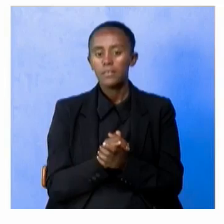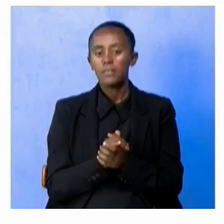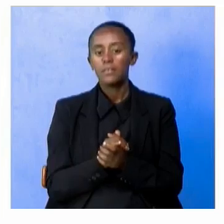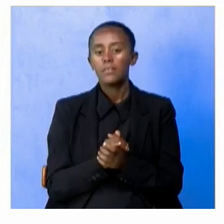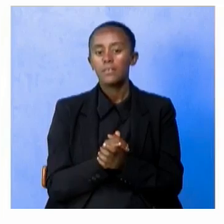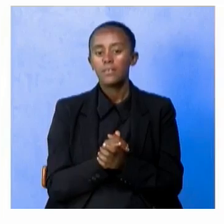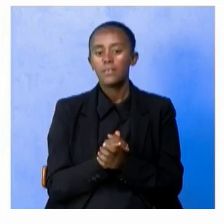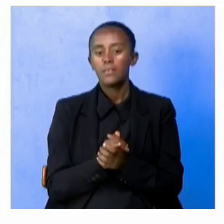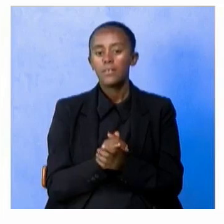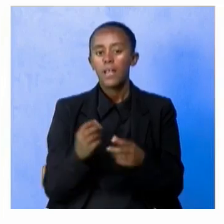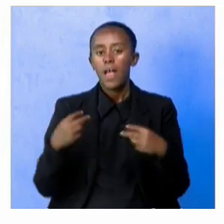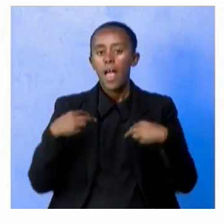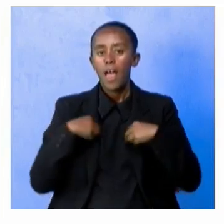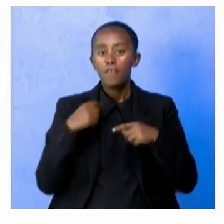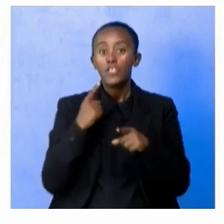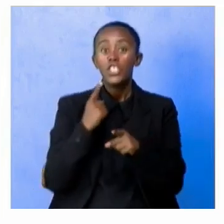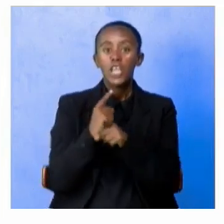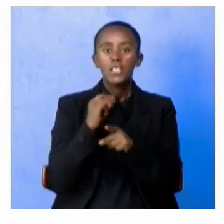have just